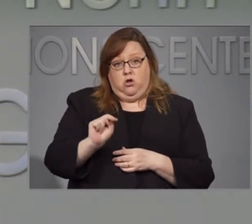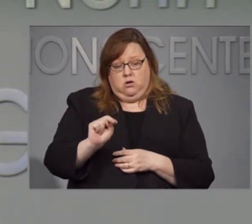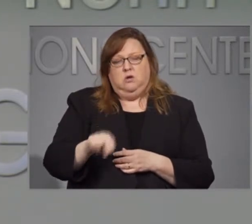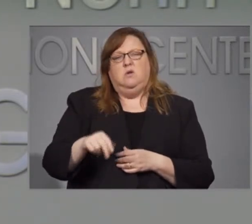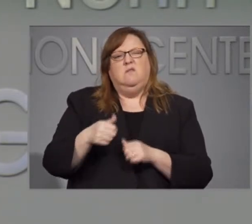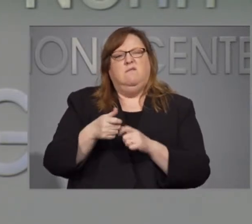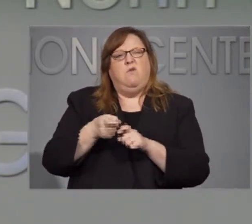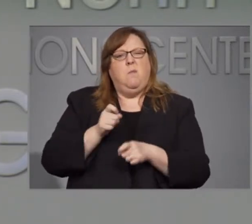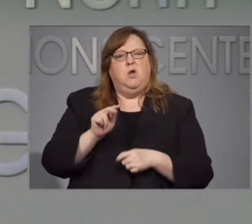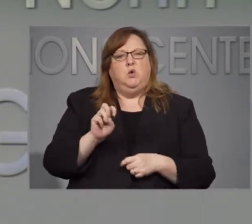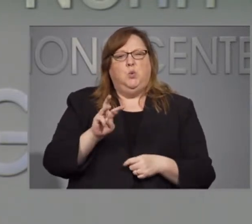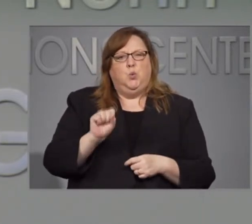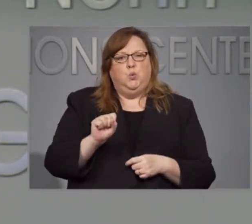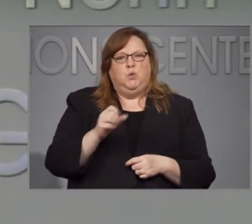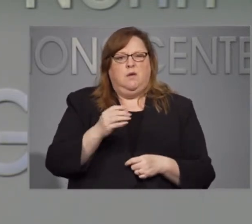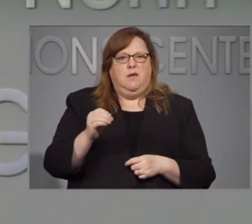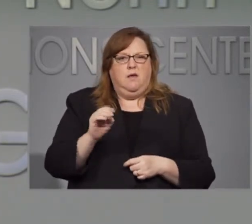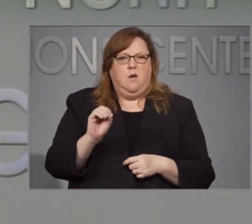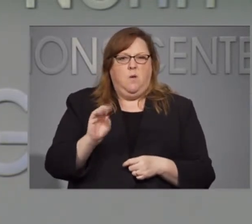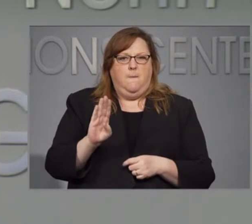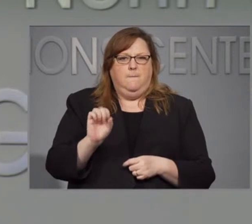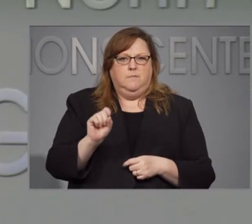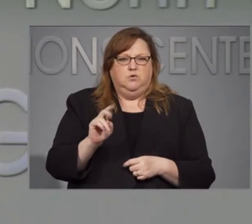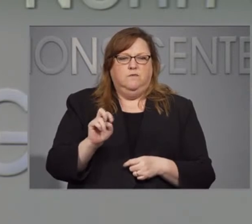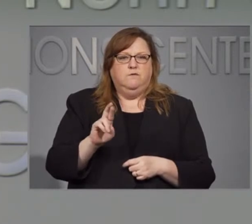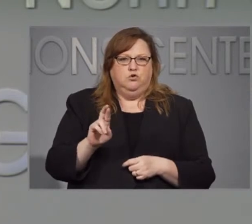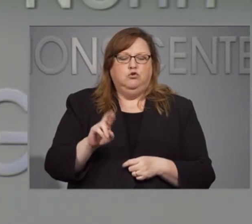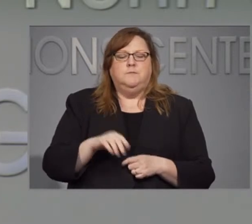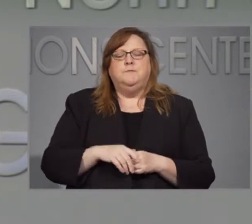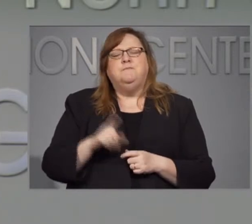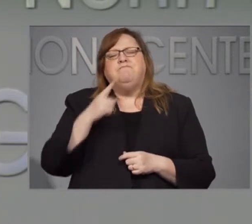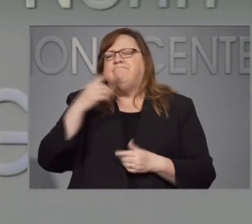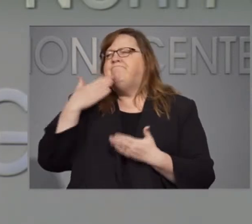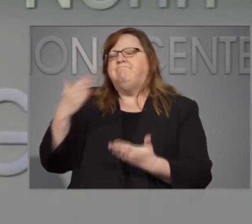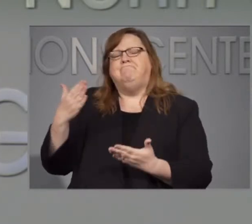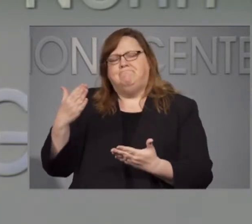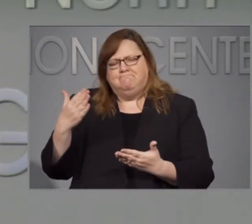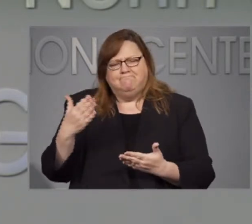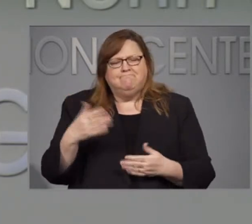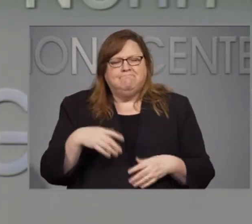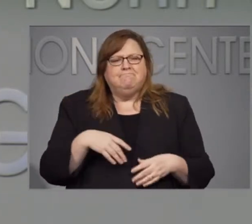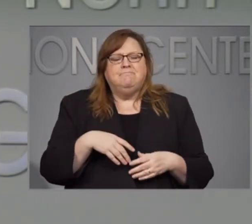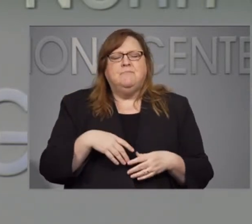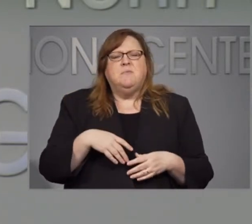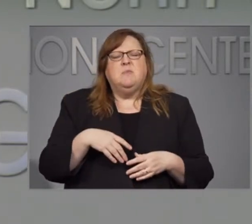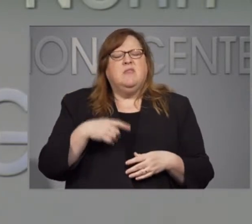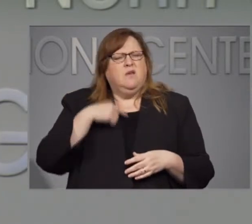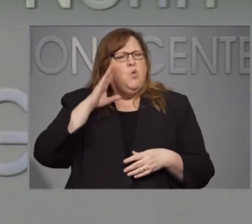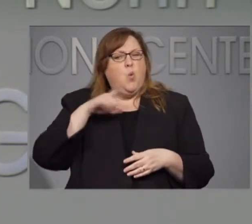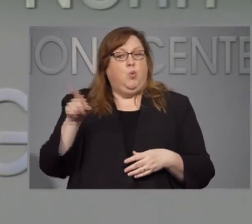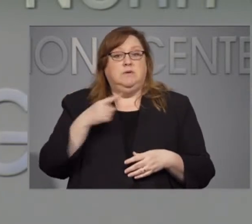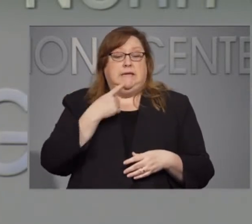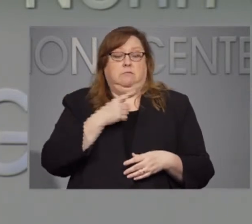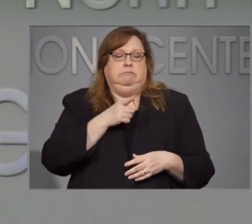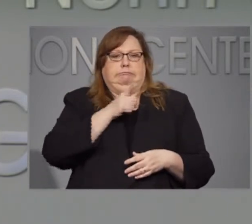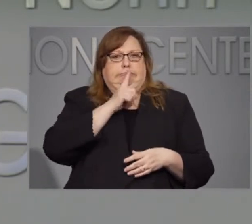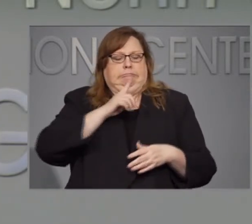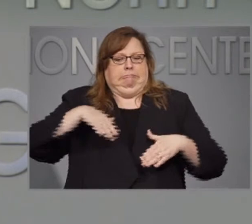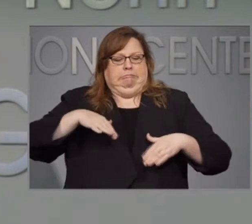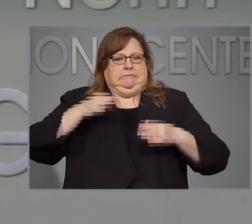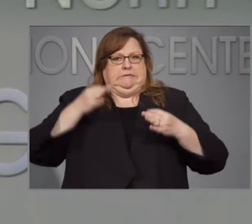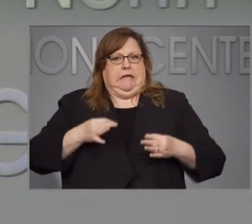Hi, Dawn Vaughn with the NNO. Thanks for taking my questions. I wanted to find out, I know you said you haven't made decisions on phase 2.5 and